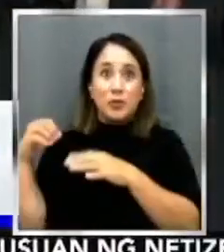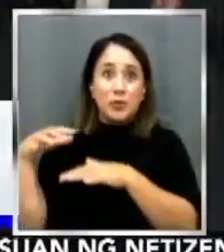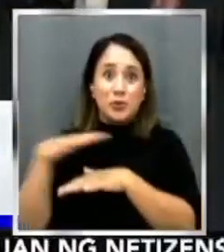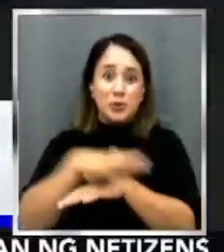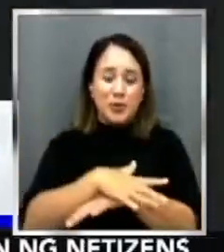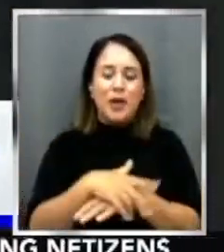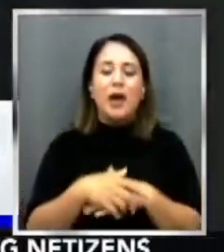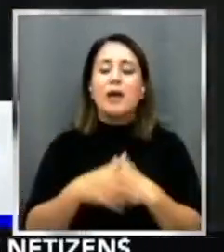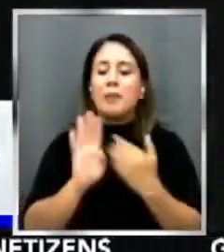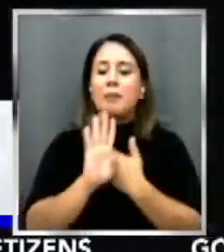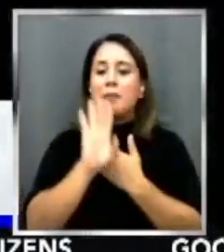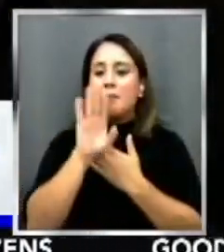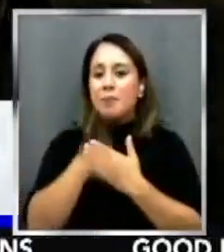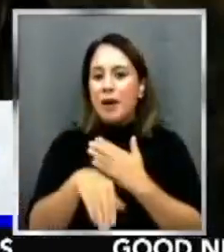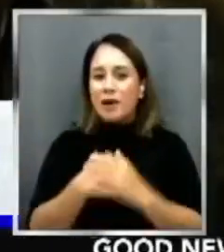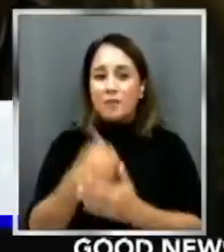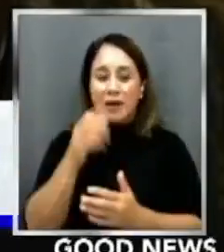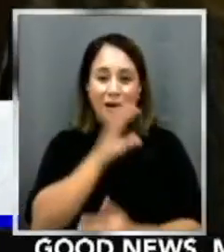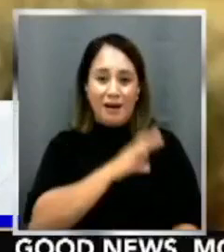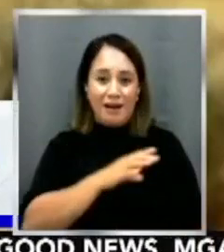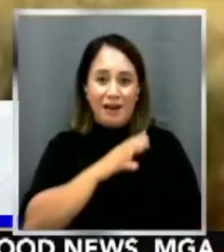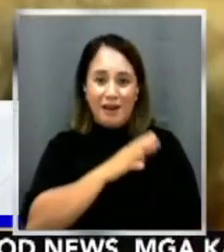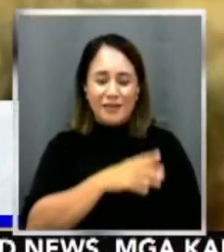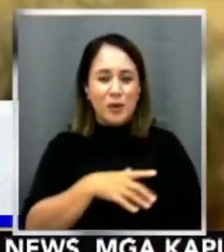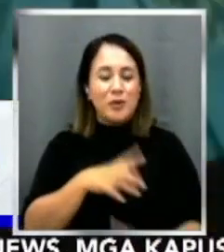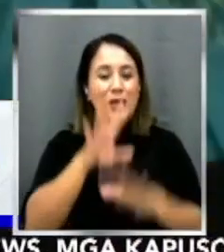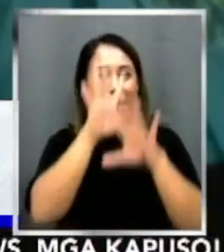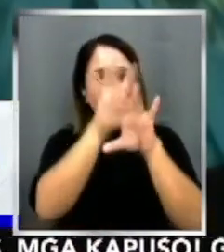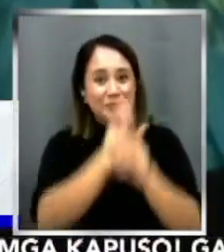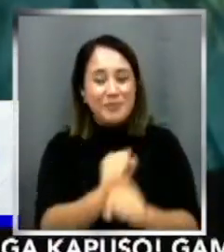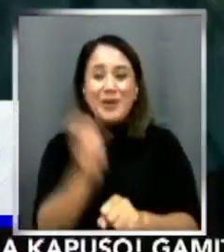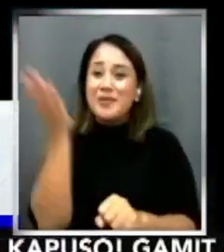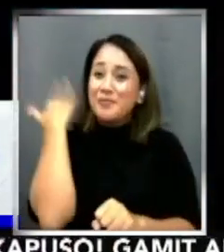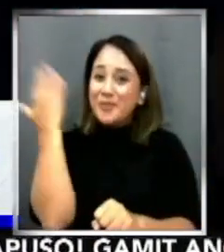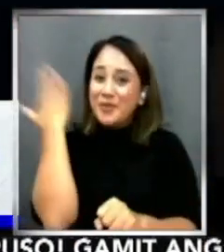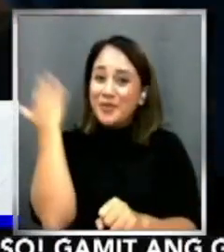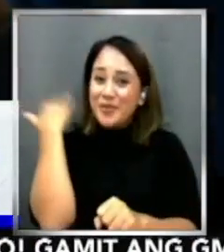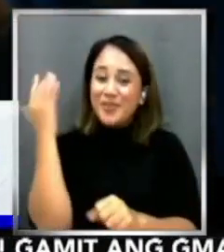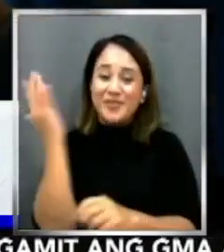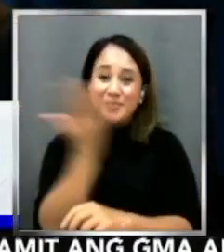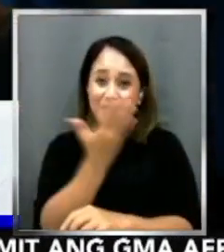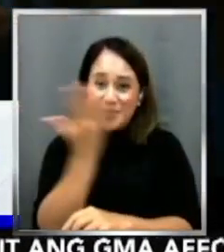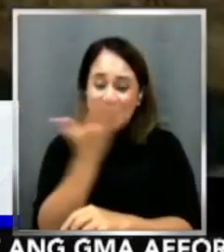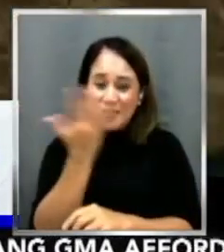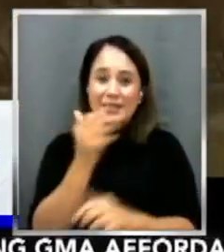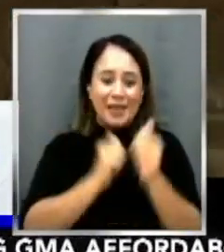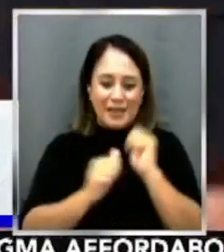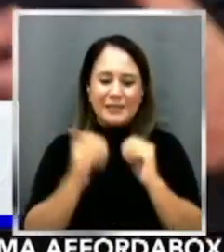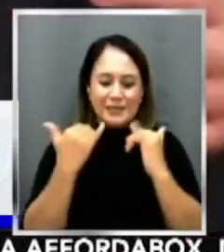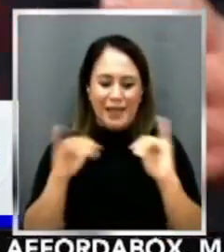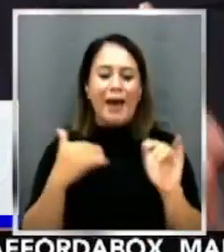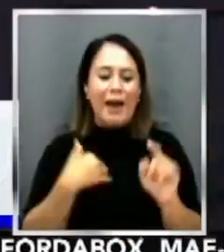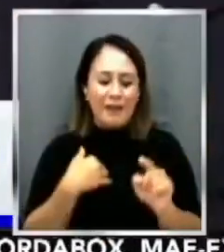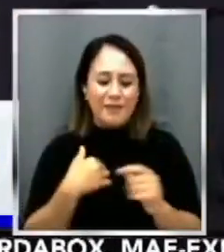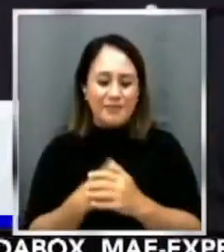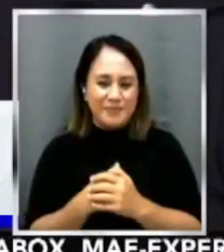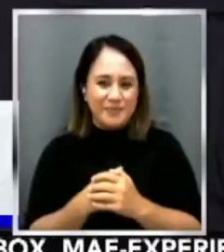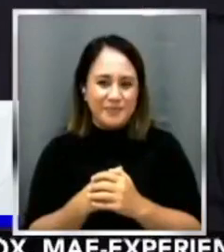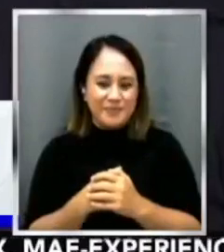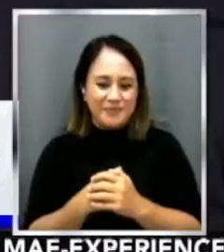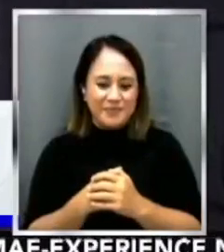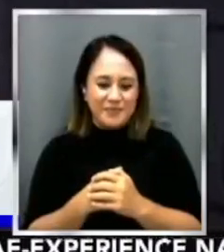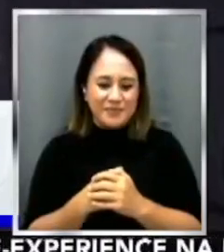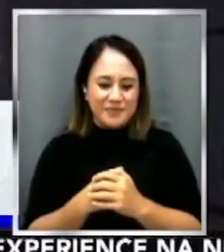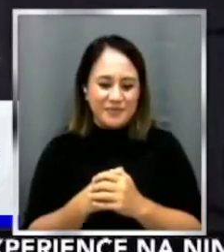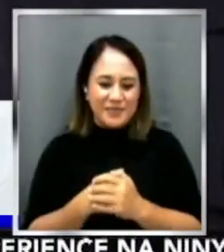Magbabalik din dito ang mga karakter na hinangaan natin sa mga nagdaang installment. Come back. I always come back. To be able to see Sam Neill,